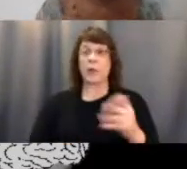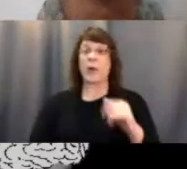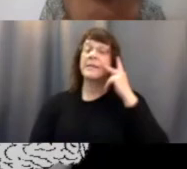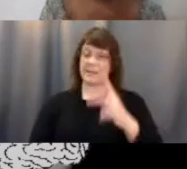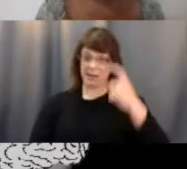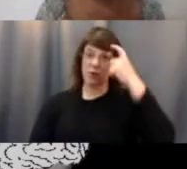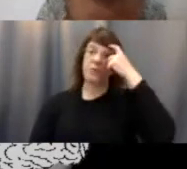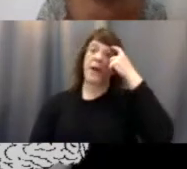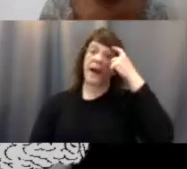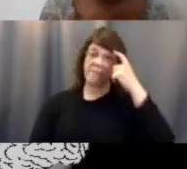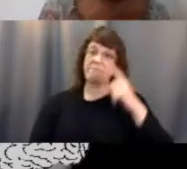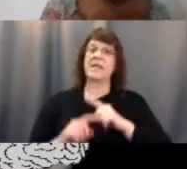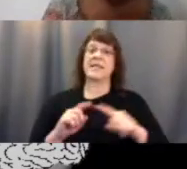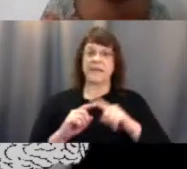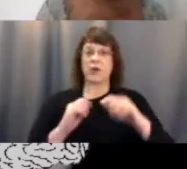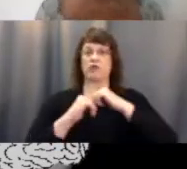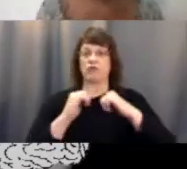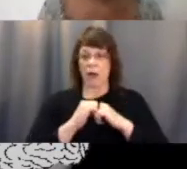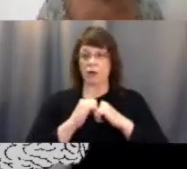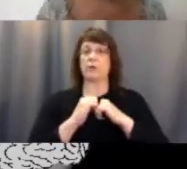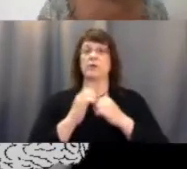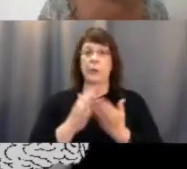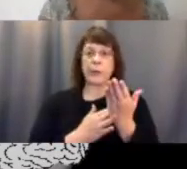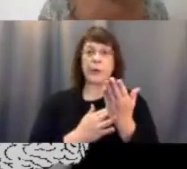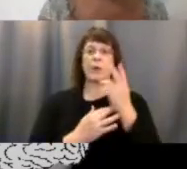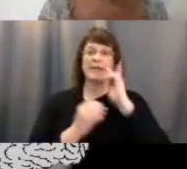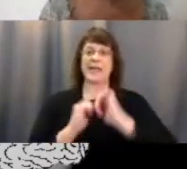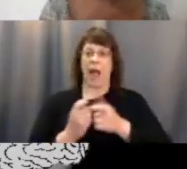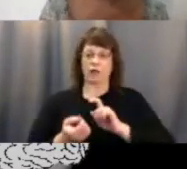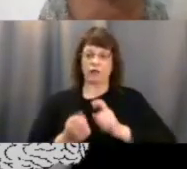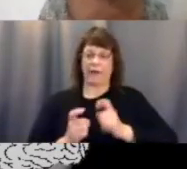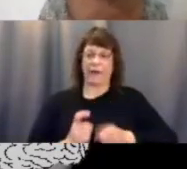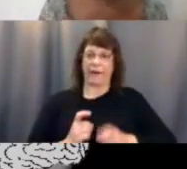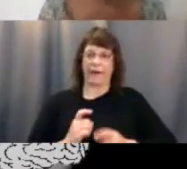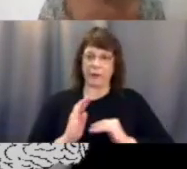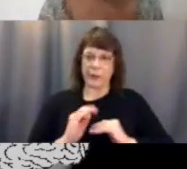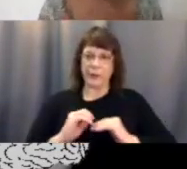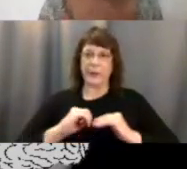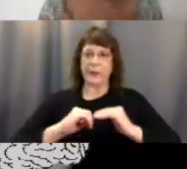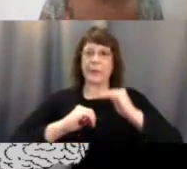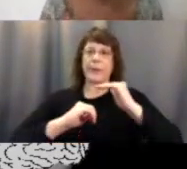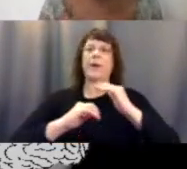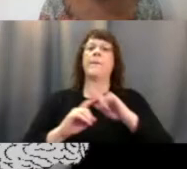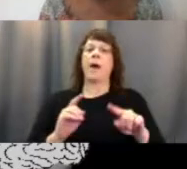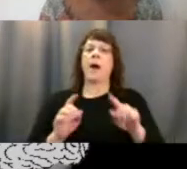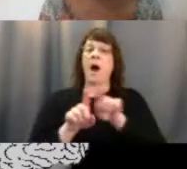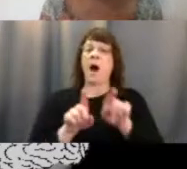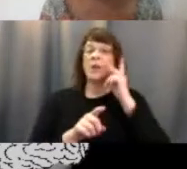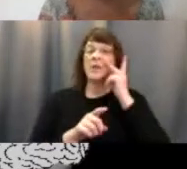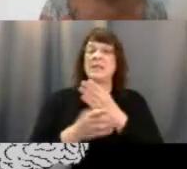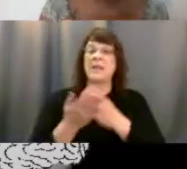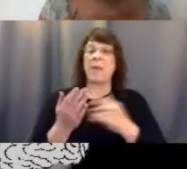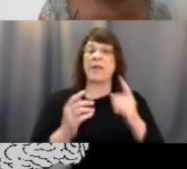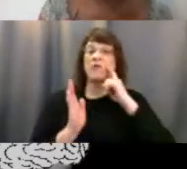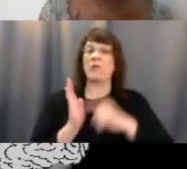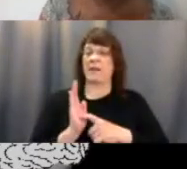and different structures throughout. You can see how it changes, but you can also see some things that you probably recognize just